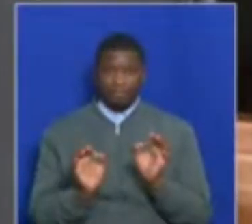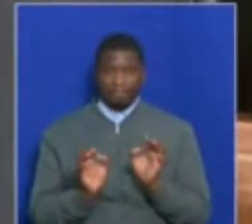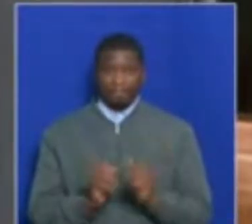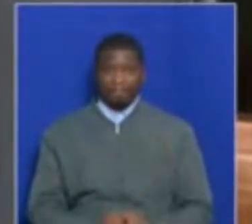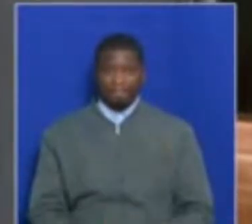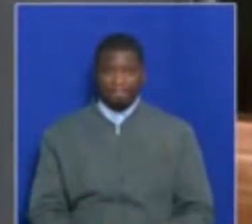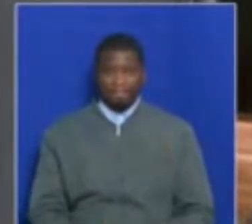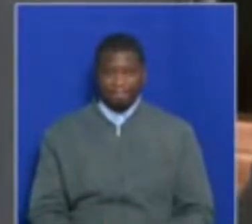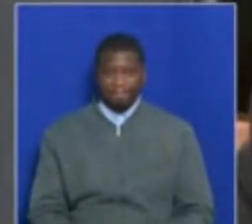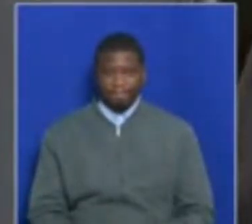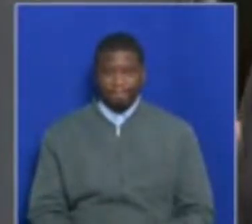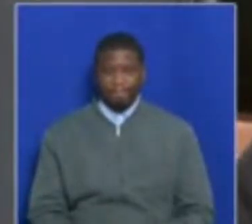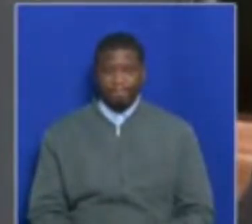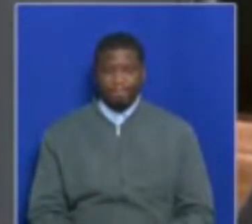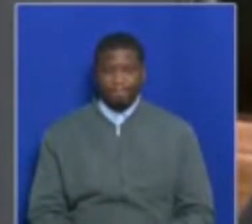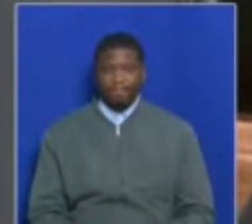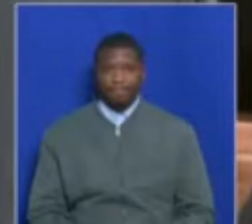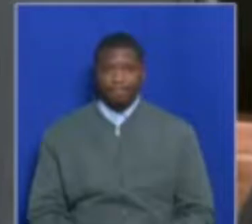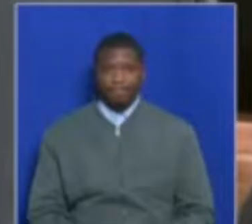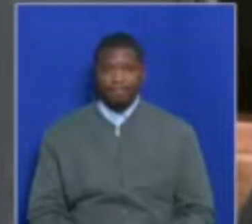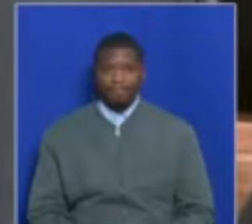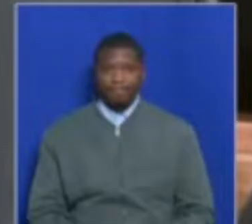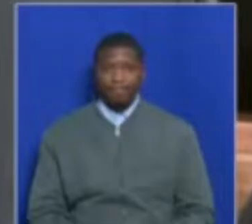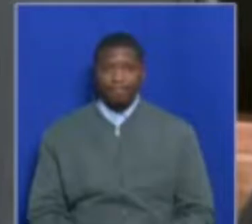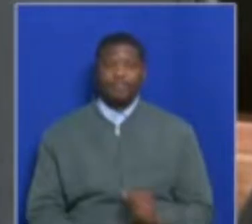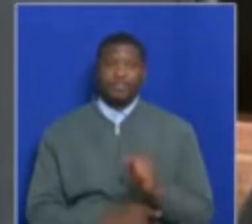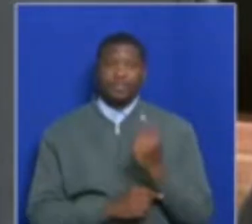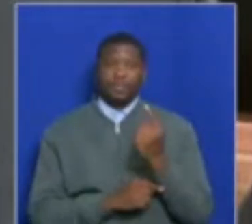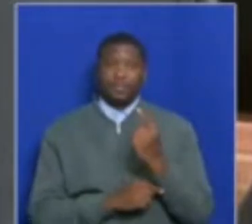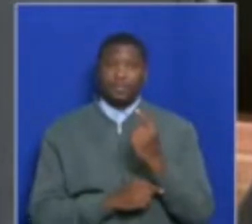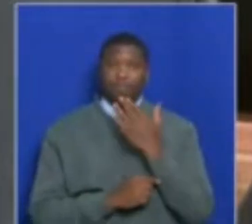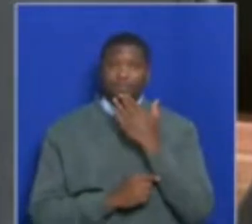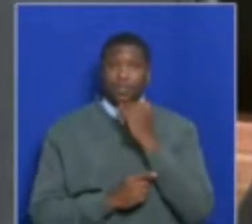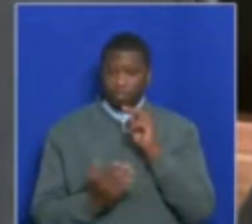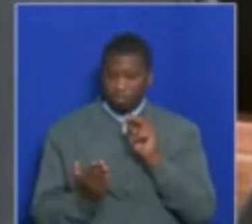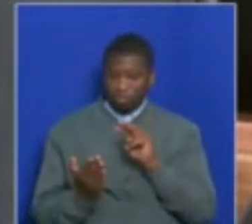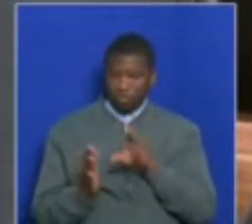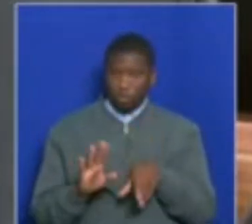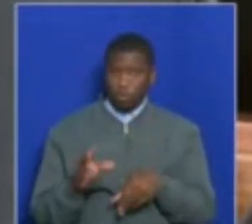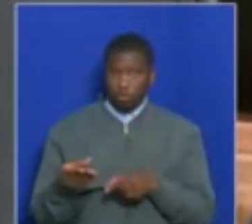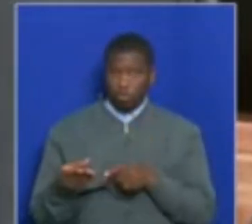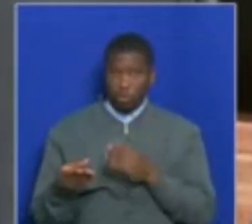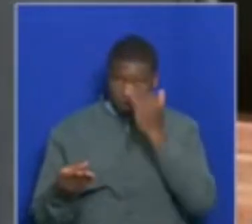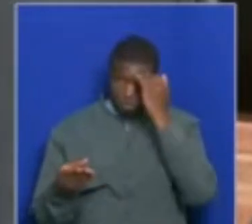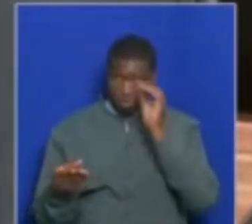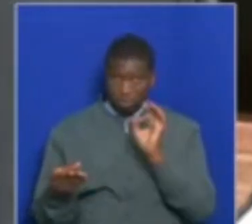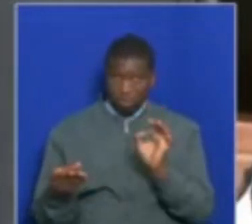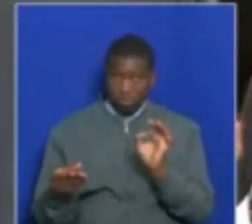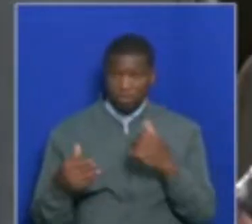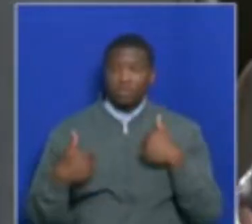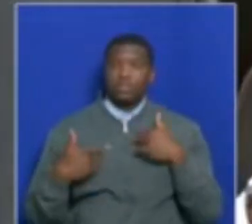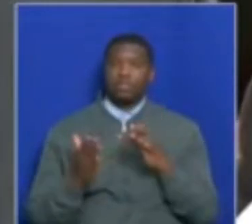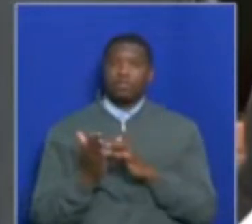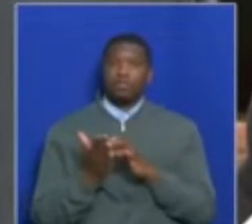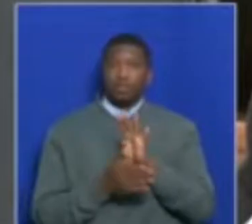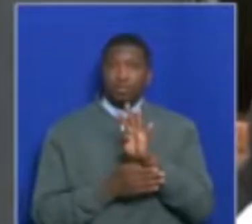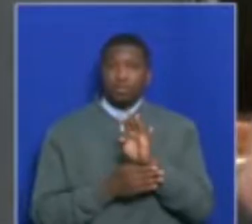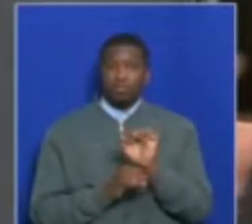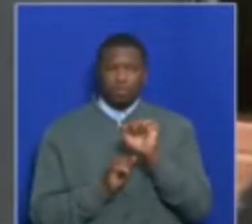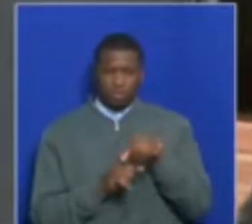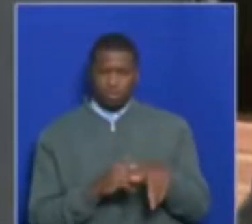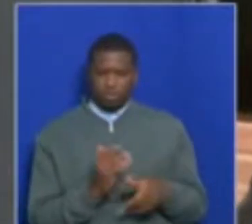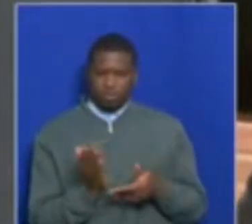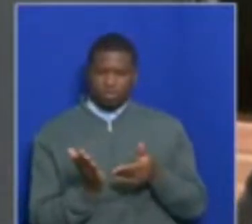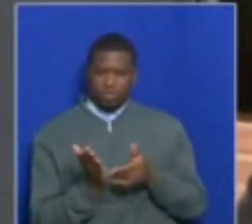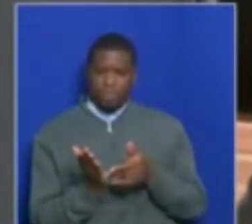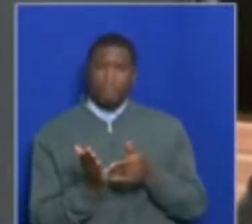And can you identify the document that you see starting at page 4? Yes, this is the court interdict that was sought